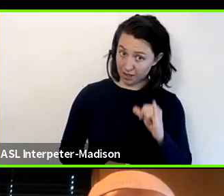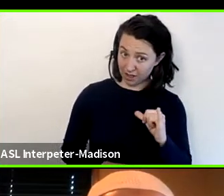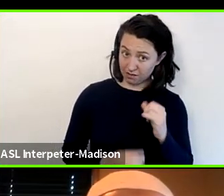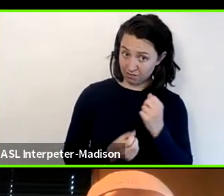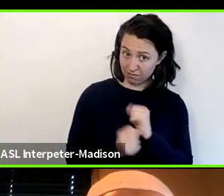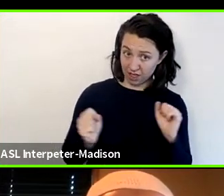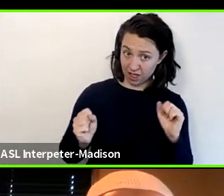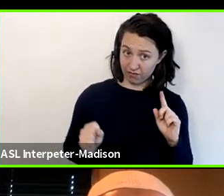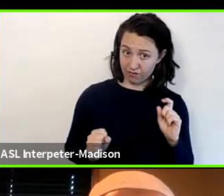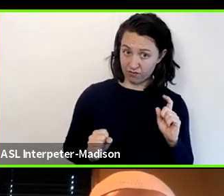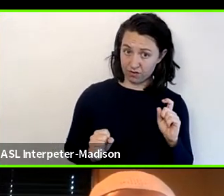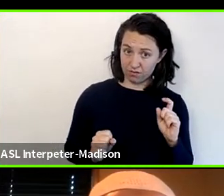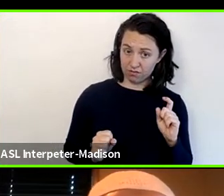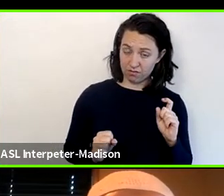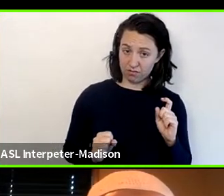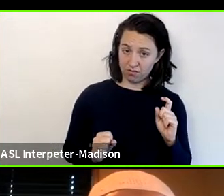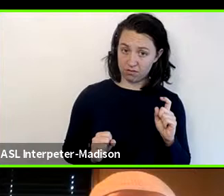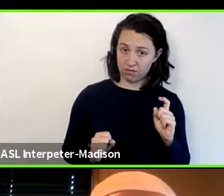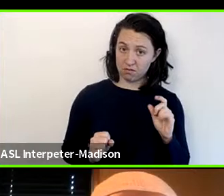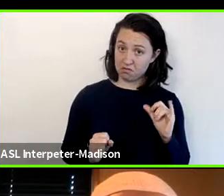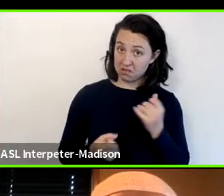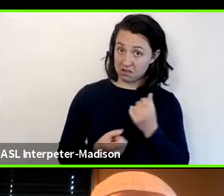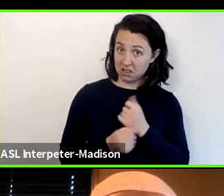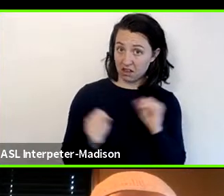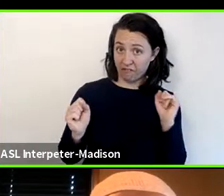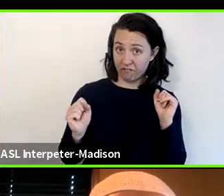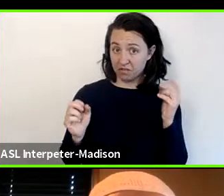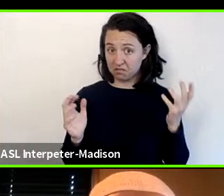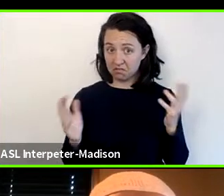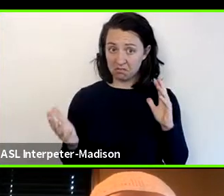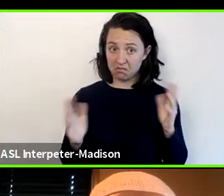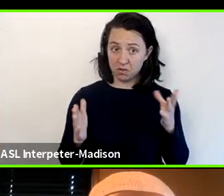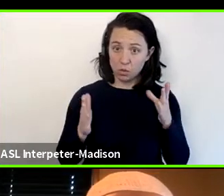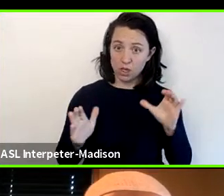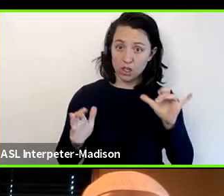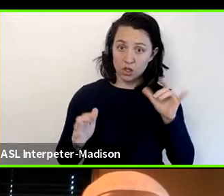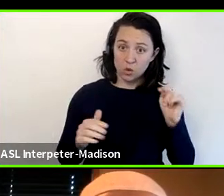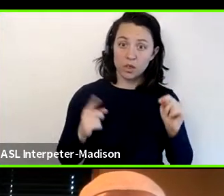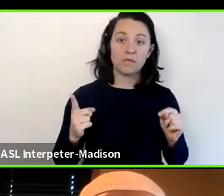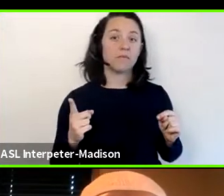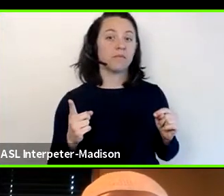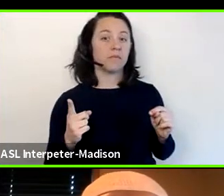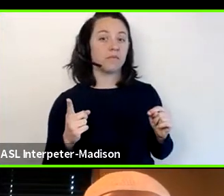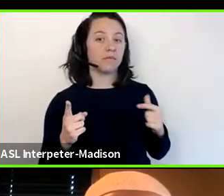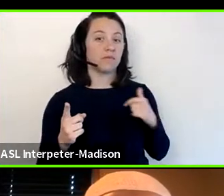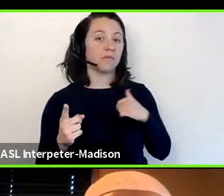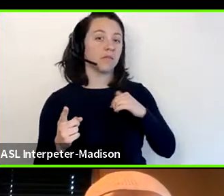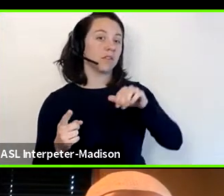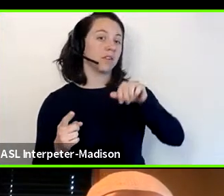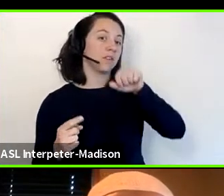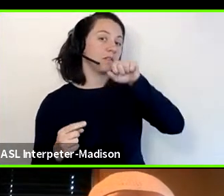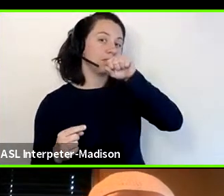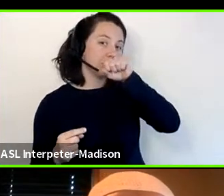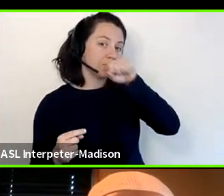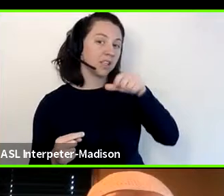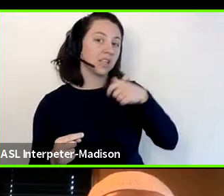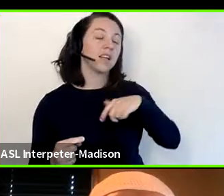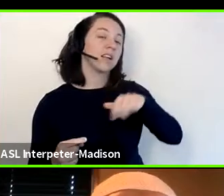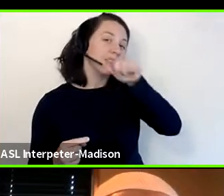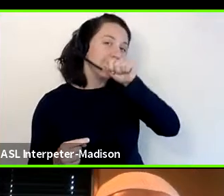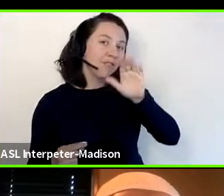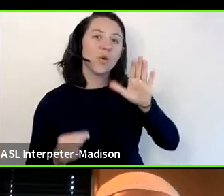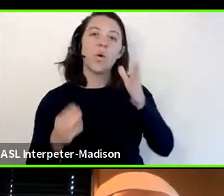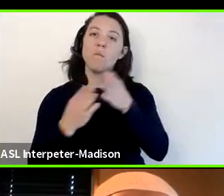as, precaution to take? I really love your public health mindedness.